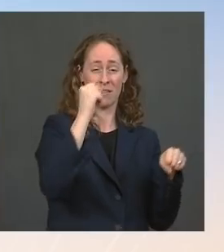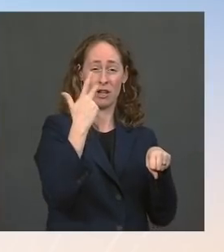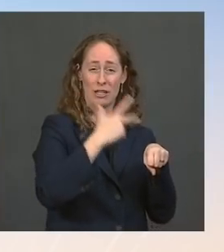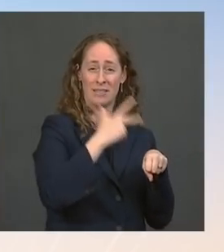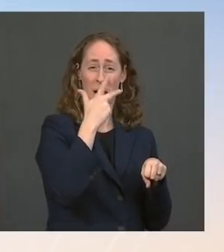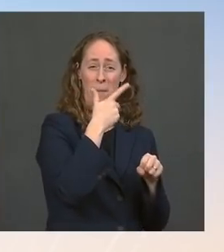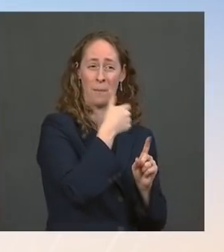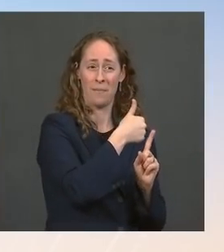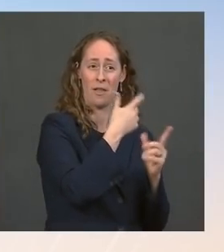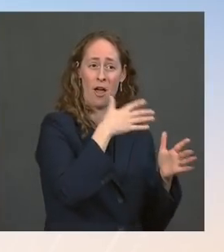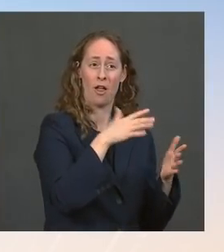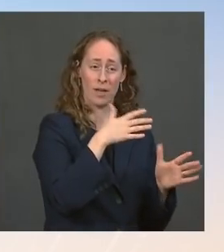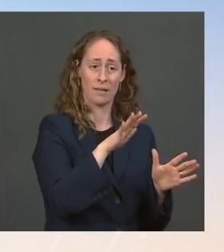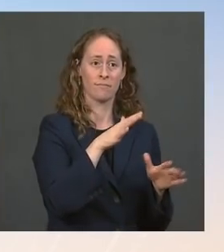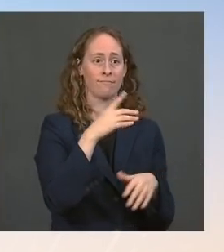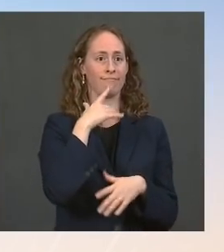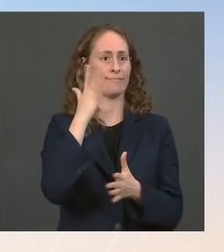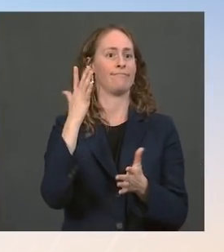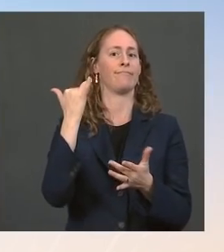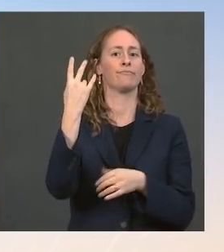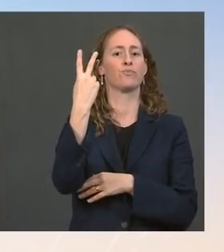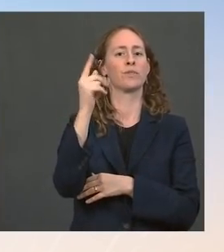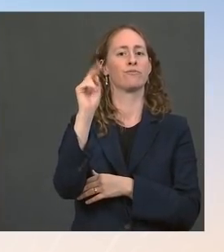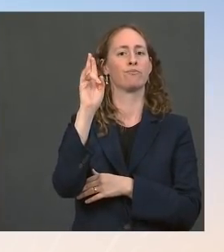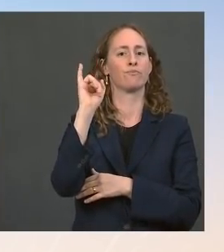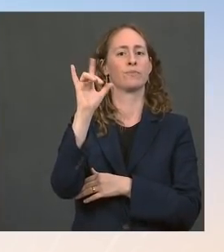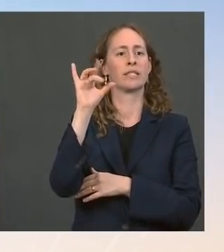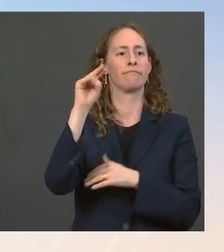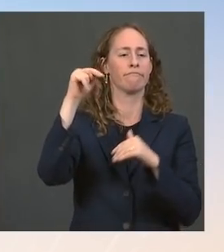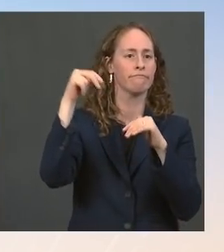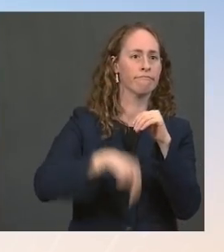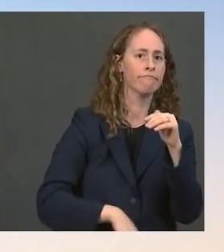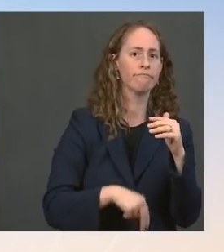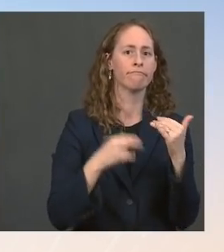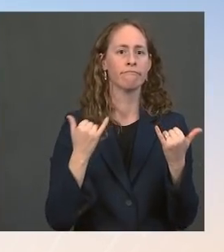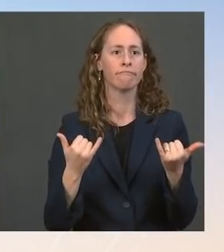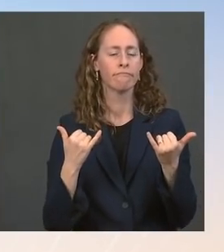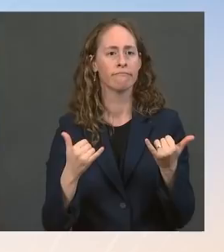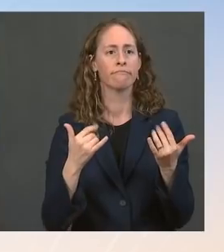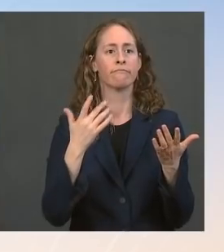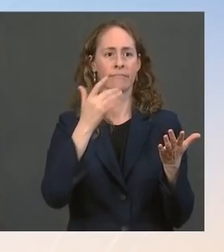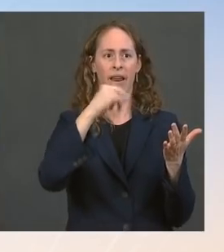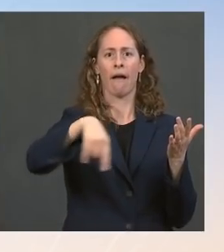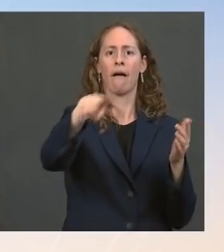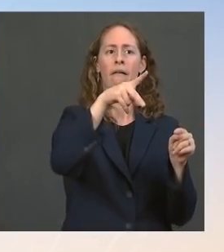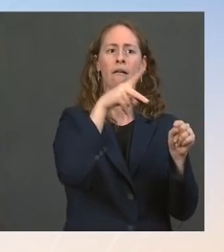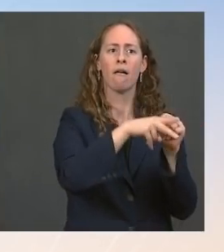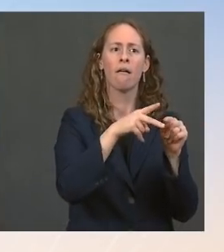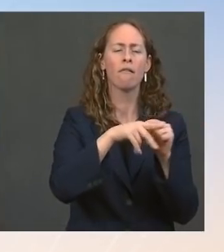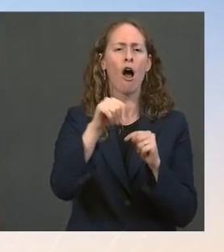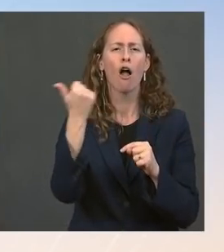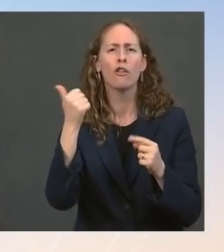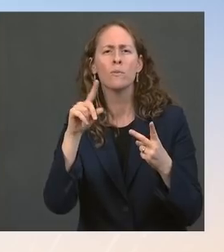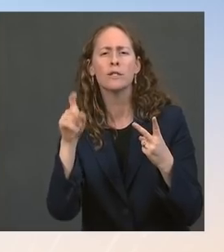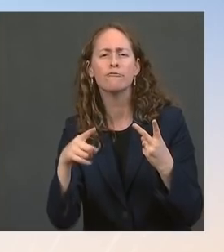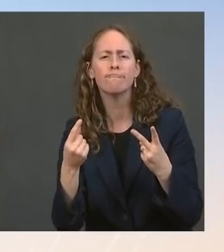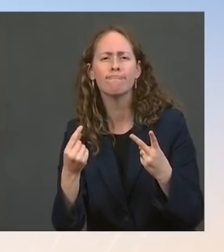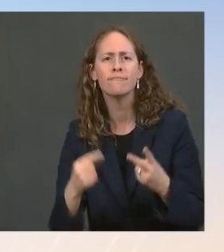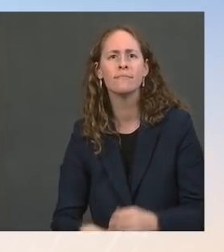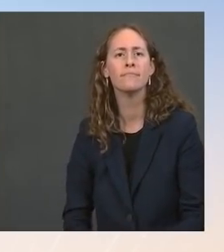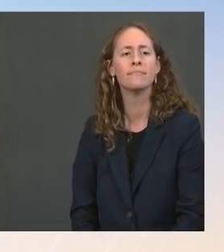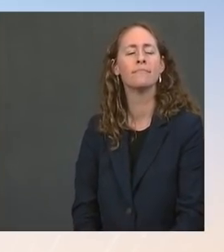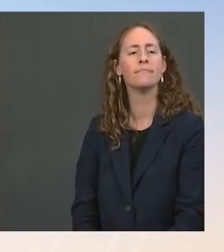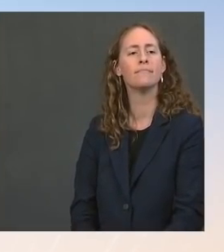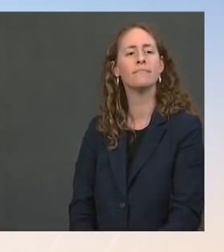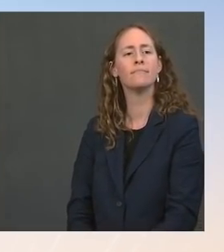trillion in Trump tax cuts that were unpaid for were passed. So that's my comment on that. What was the other piece of your question? Does that complicate your ability? If you have